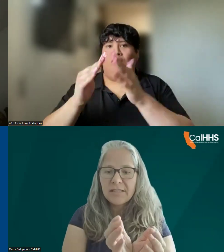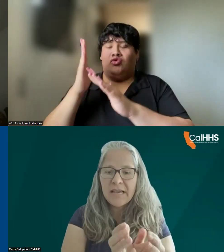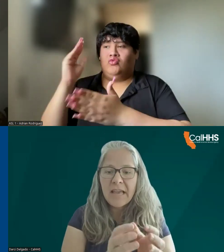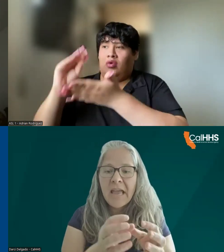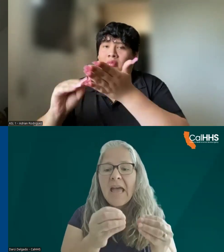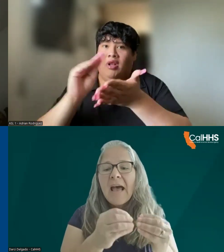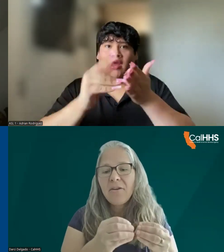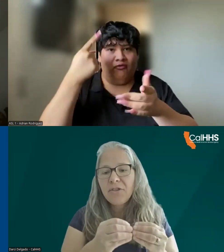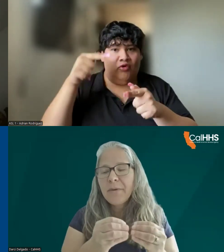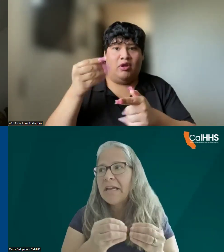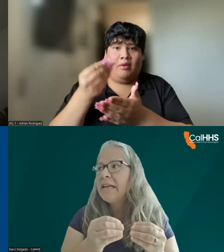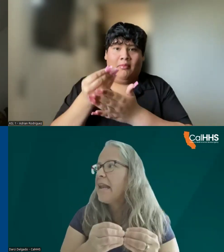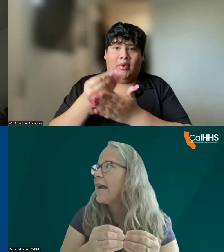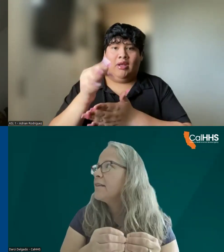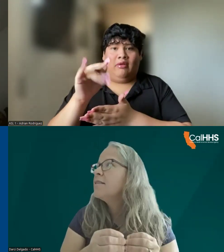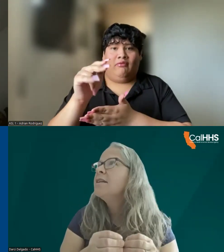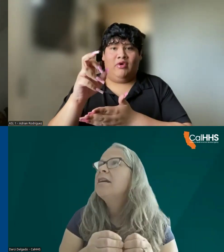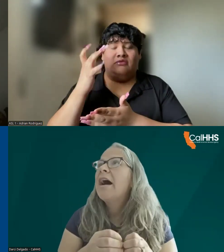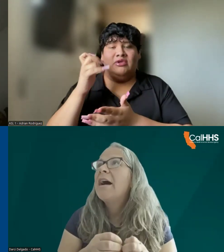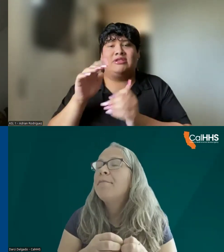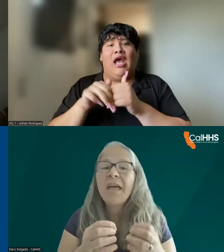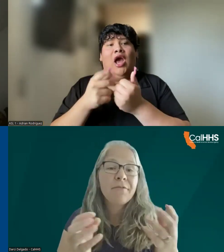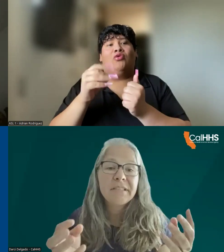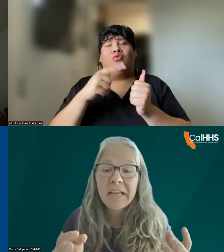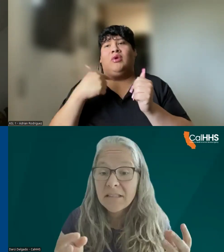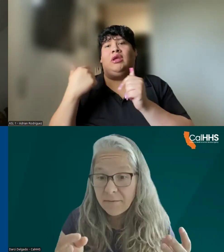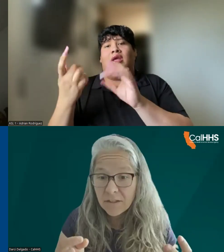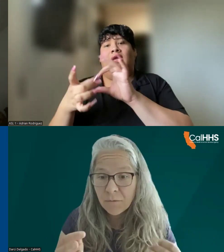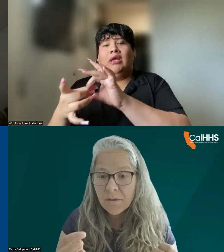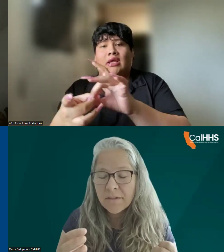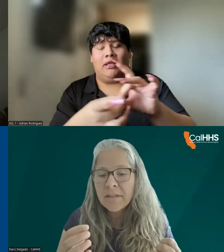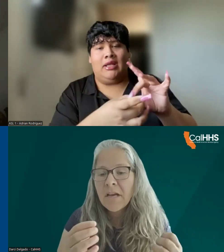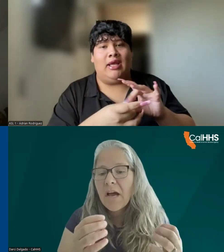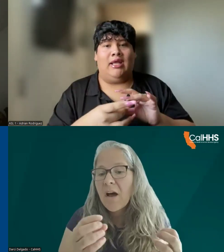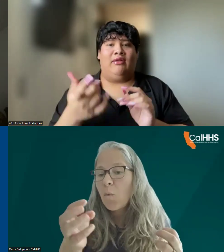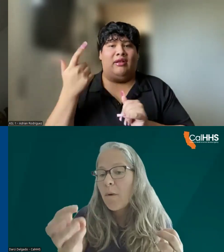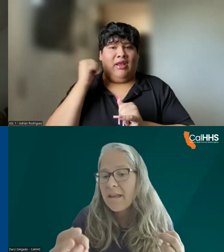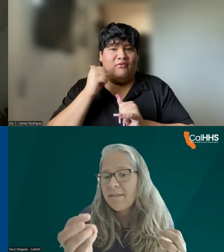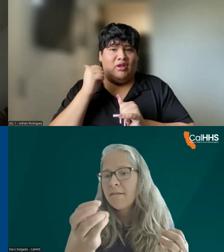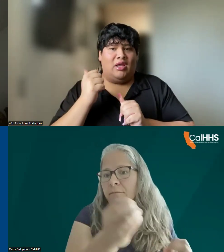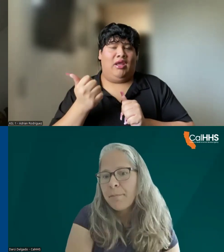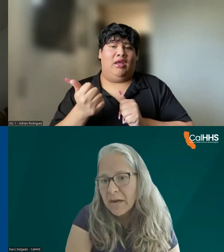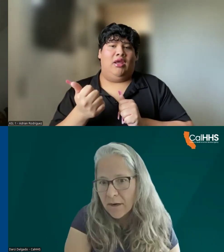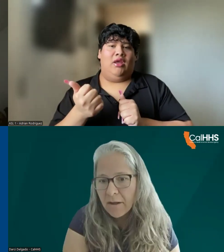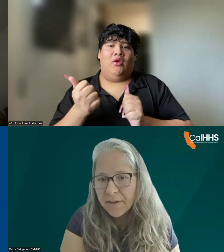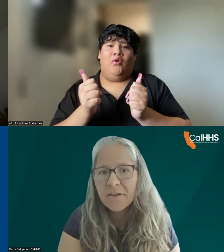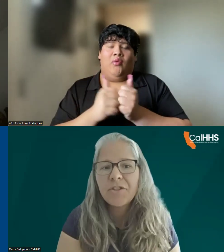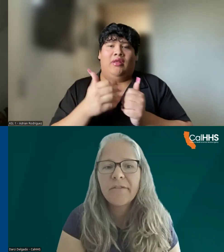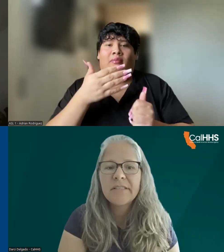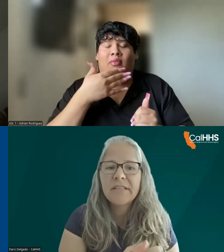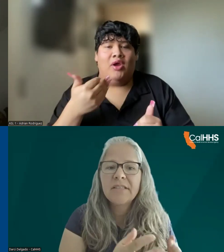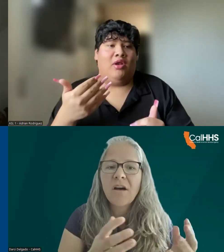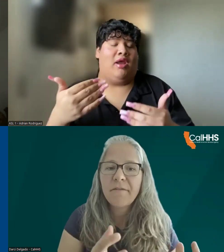which is to say, how do we connect everyday individuals with better